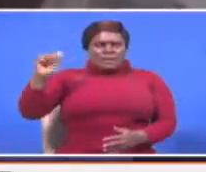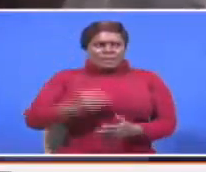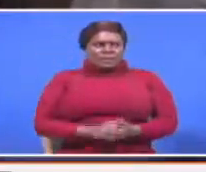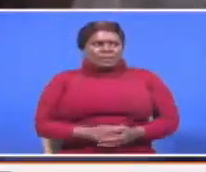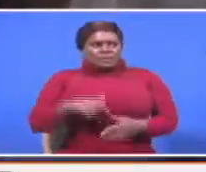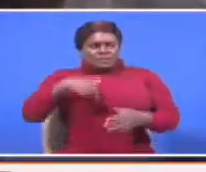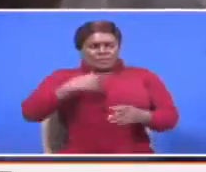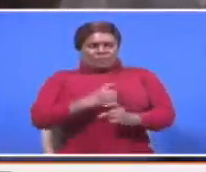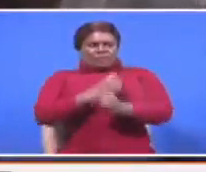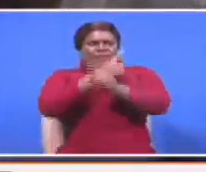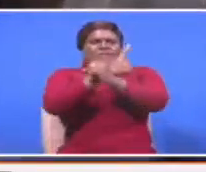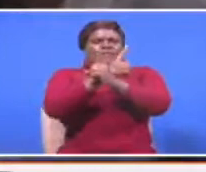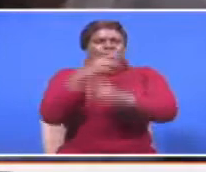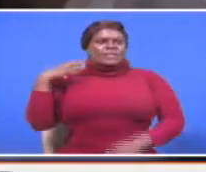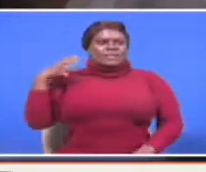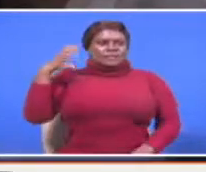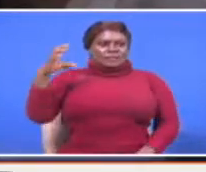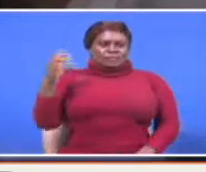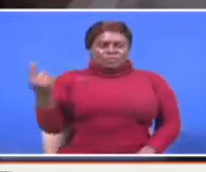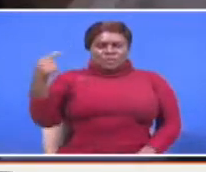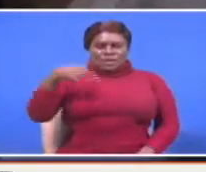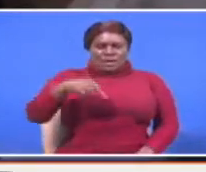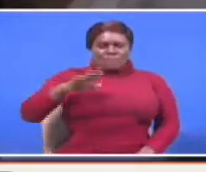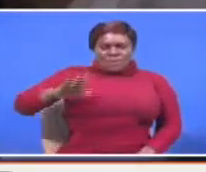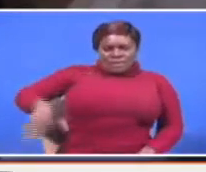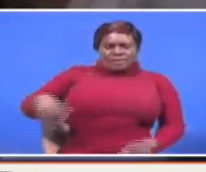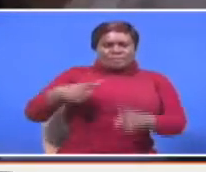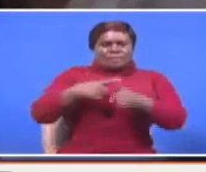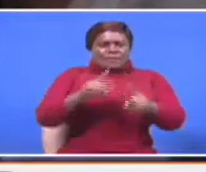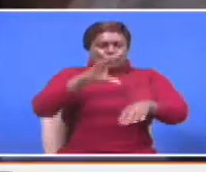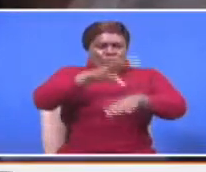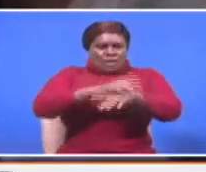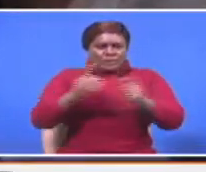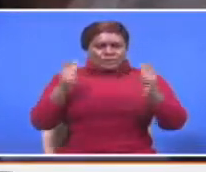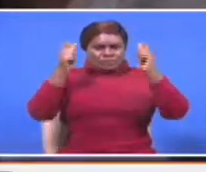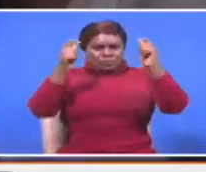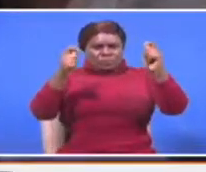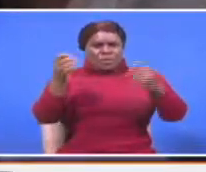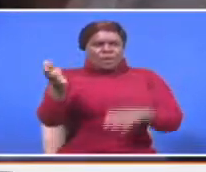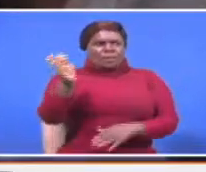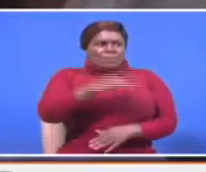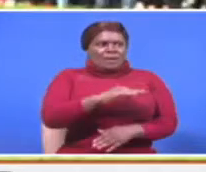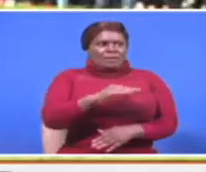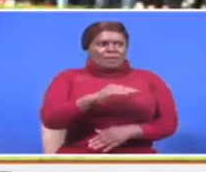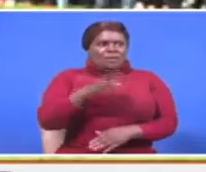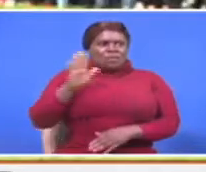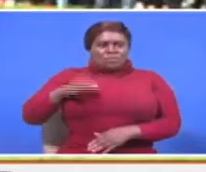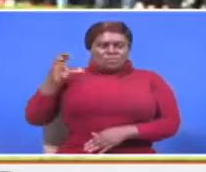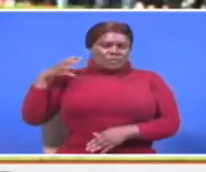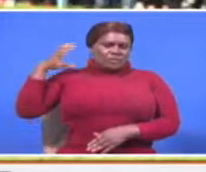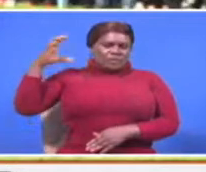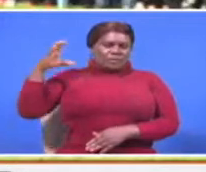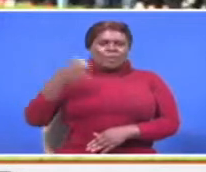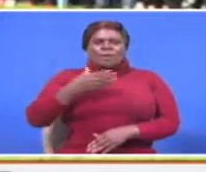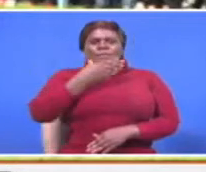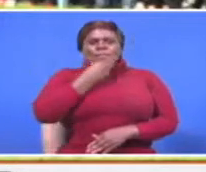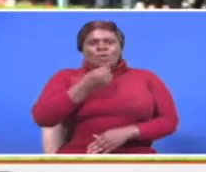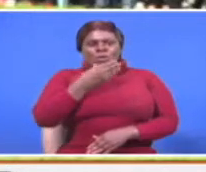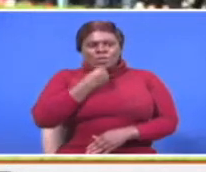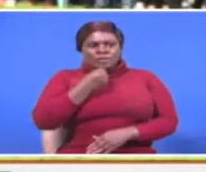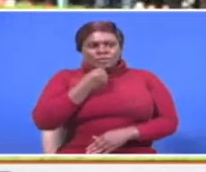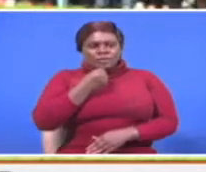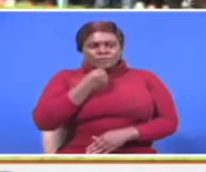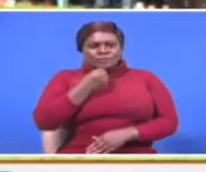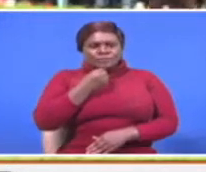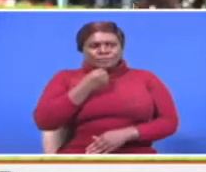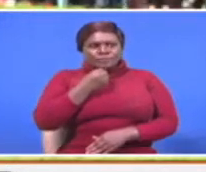as defending champions, and we're coming nothing but to take the title back to Wieta. We are made of champions. The volleyball boys Anderson Mixed